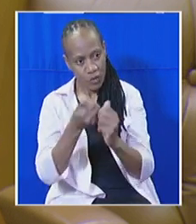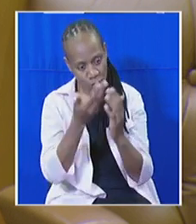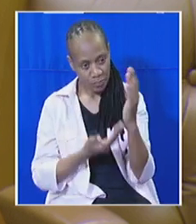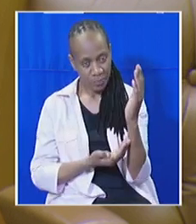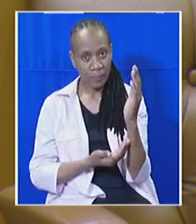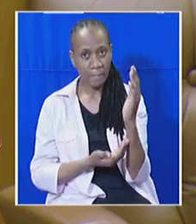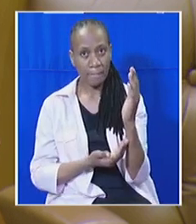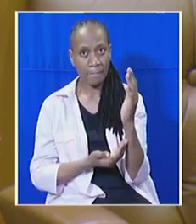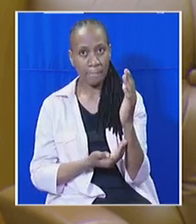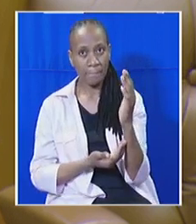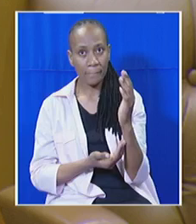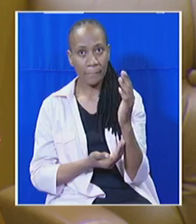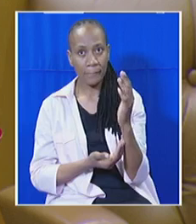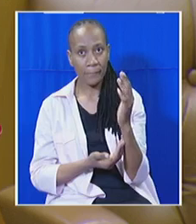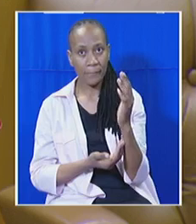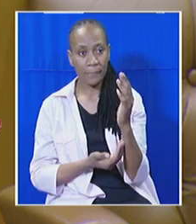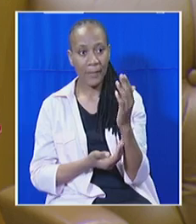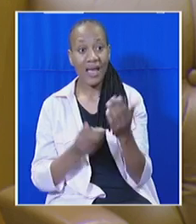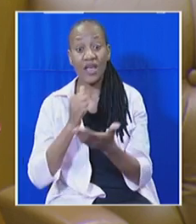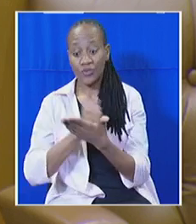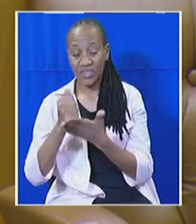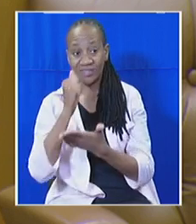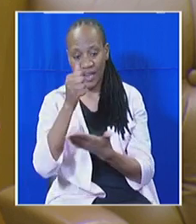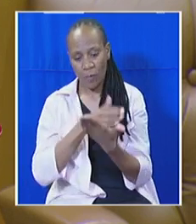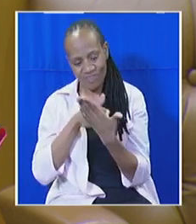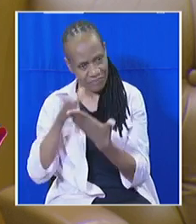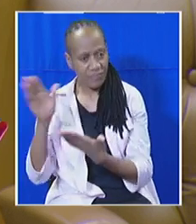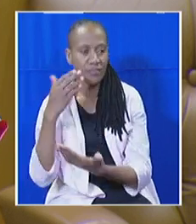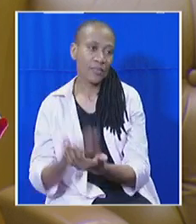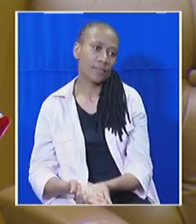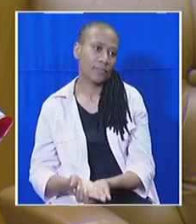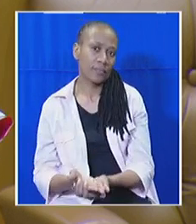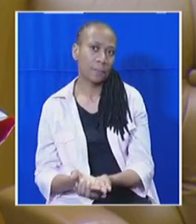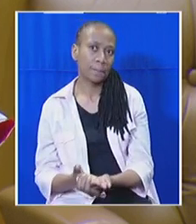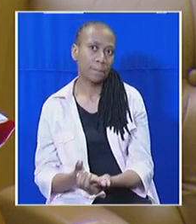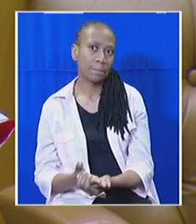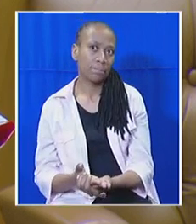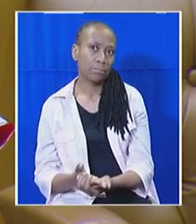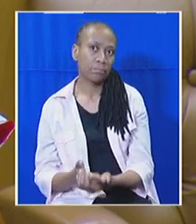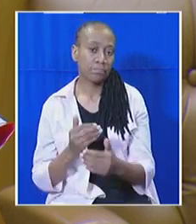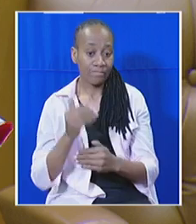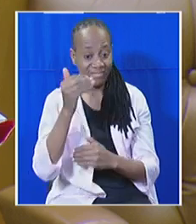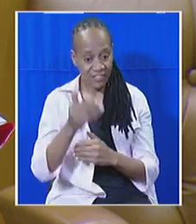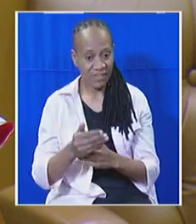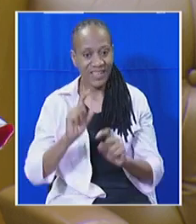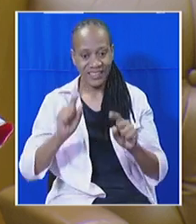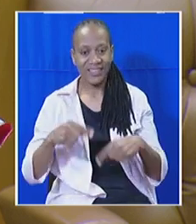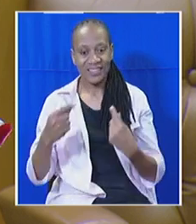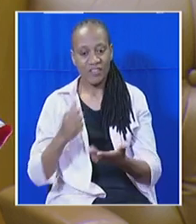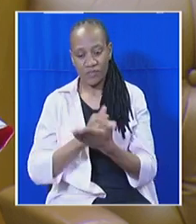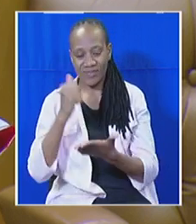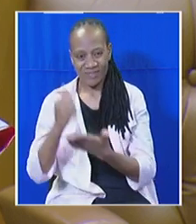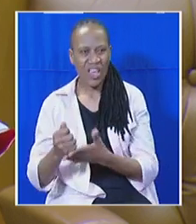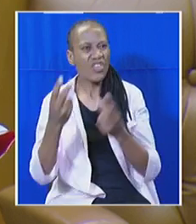defaulting contractors can be deregistered in terms of the same act and will be prevented to register any